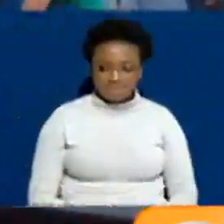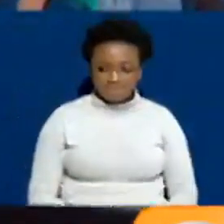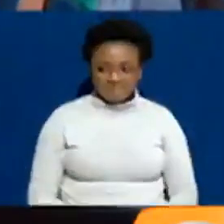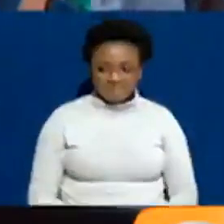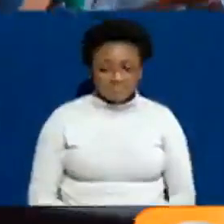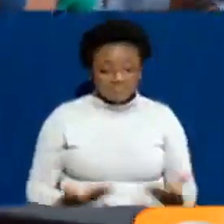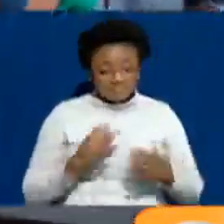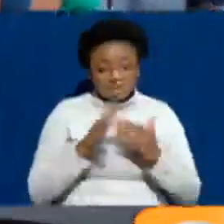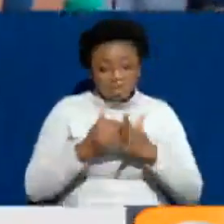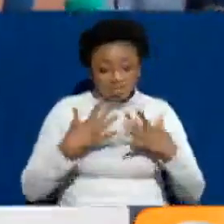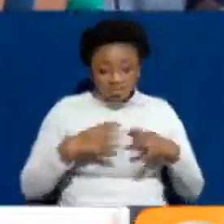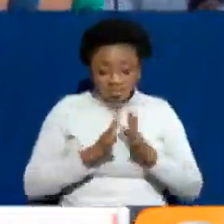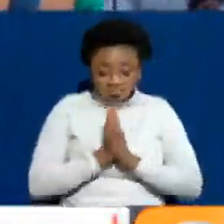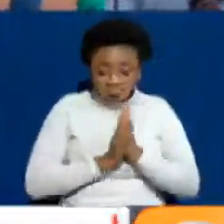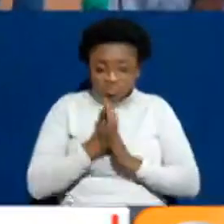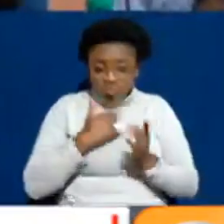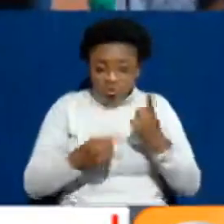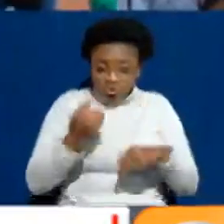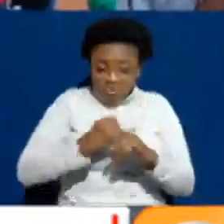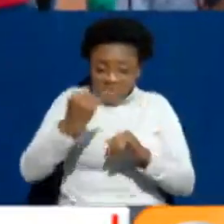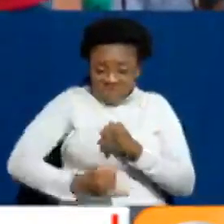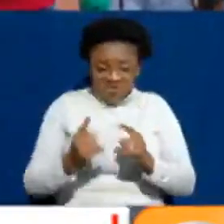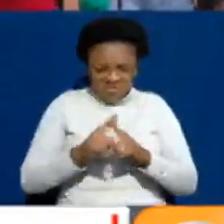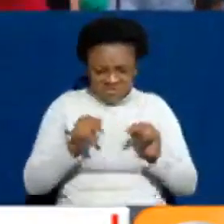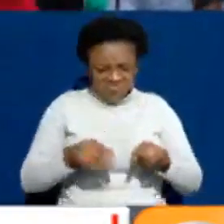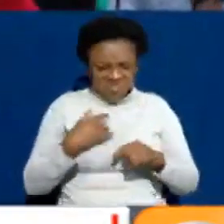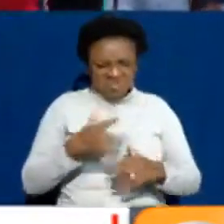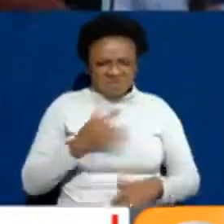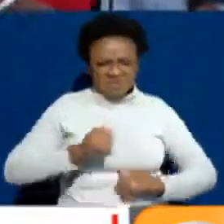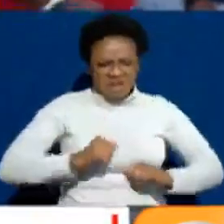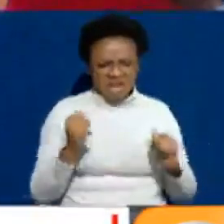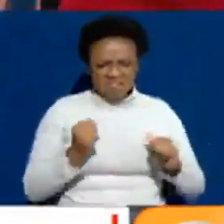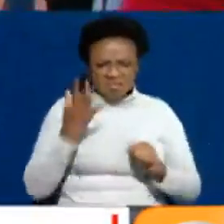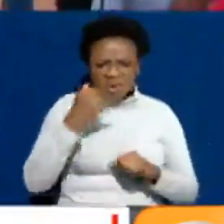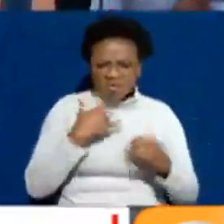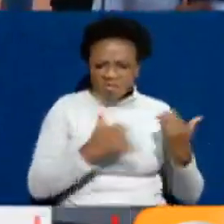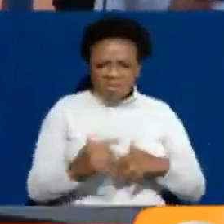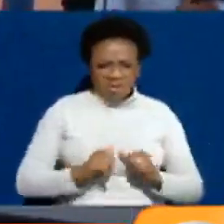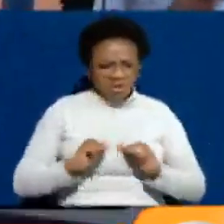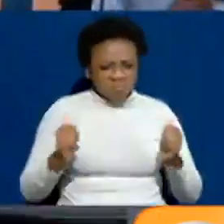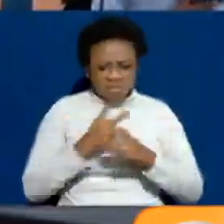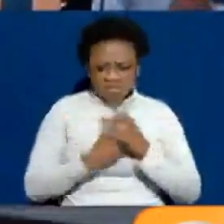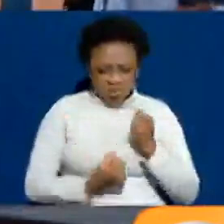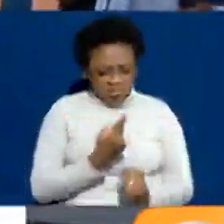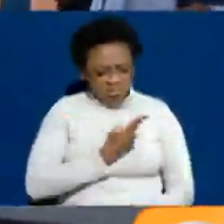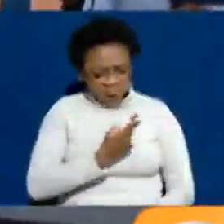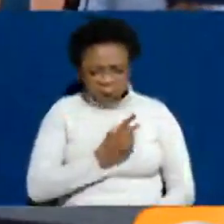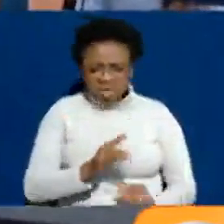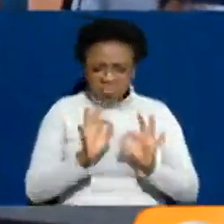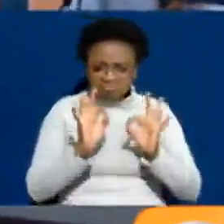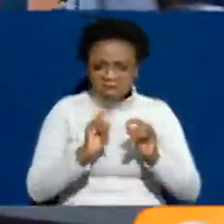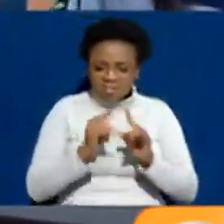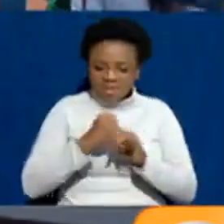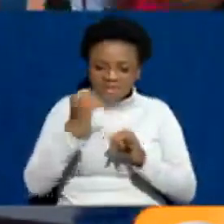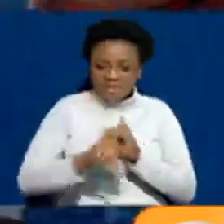Wants to win the final, but I'm happy also with the performance. I think we did a good job both, like a great match, and in the end the